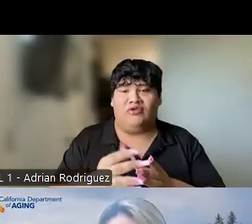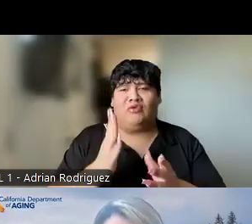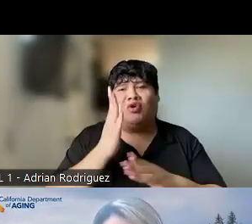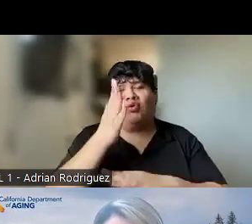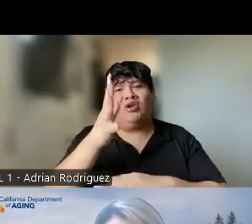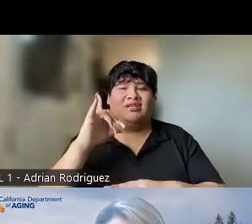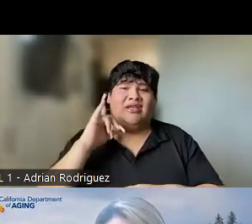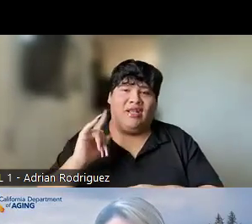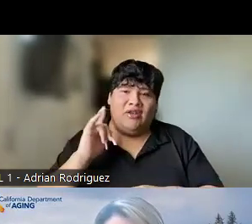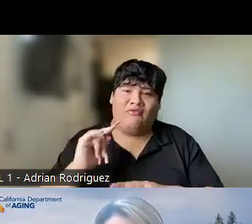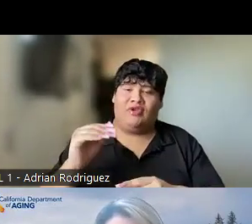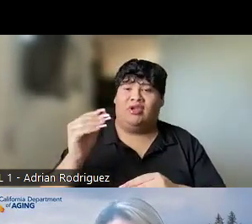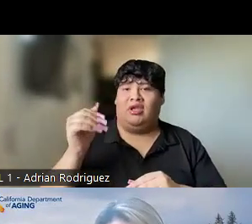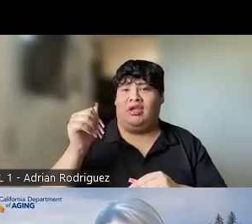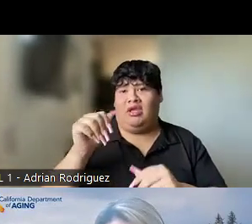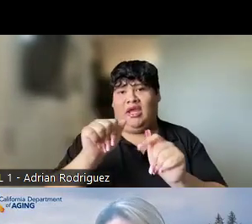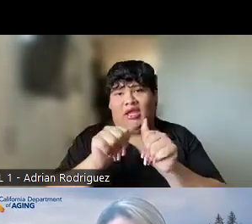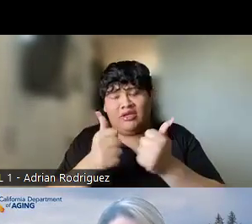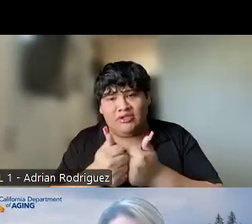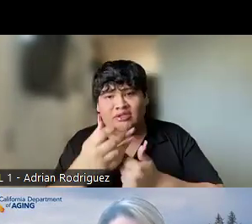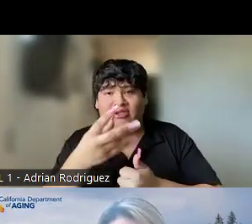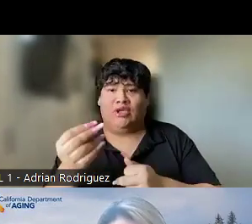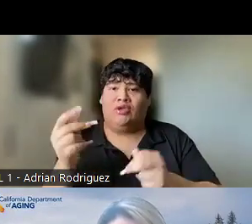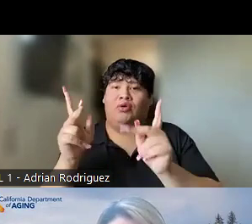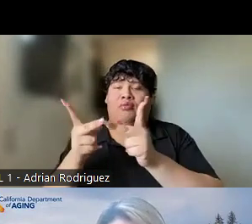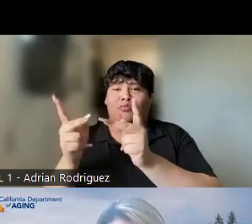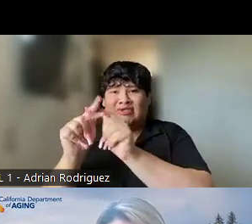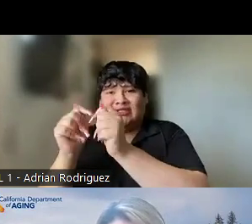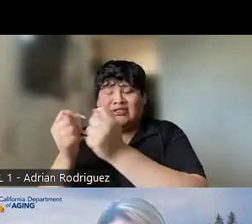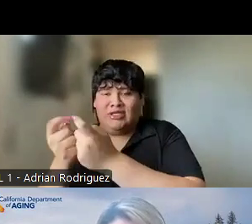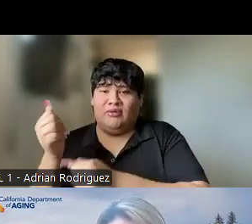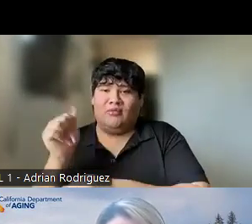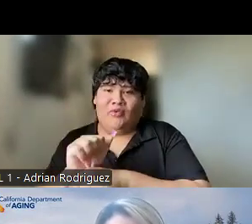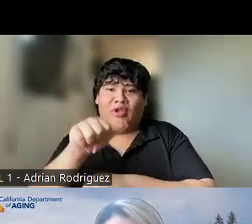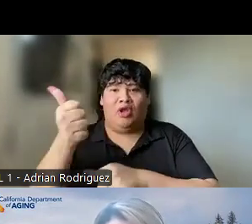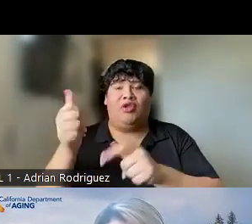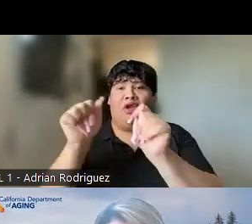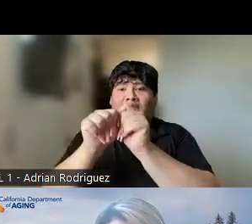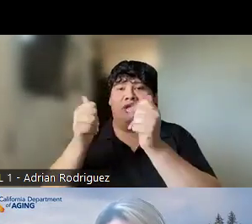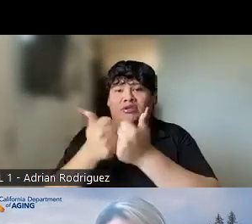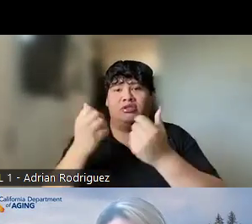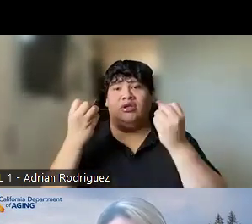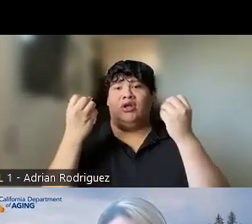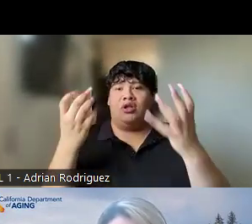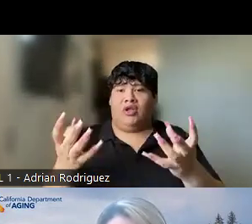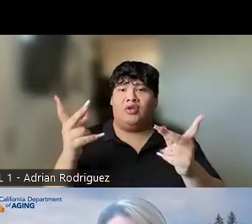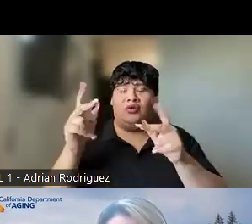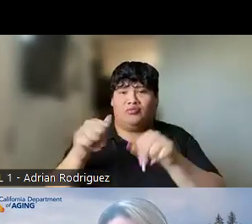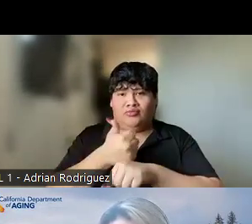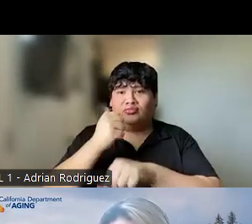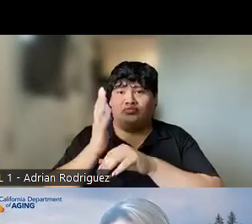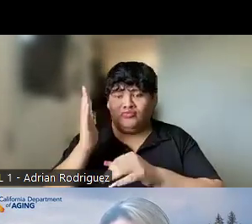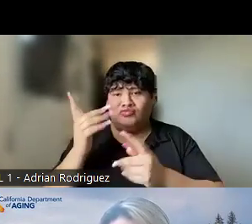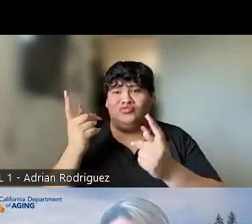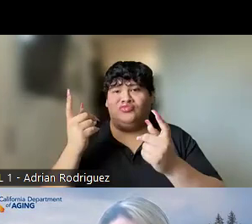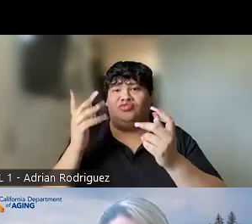Human Services Agency and in partnership with the Labor and Workforce Development Agency, many efforts are underway to both build